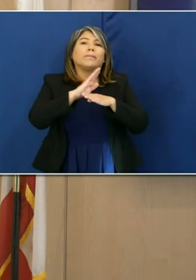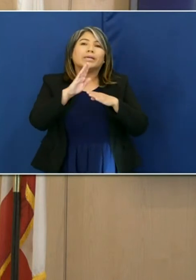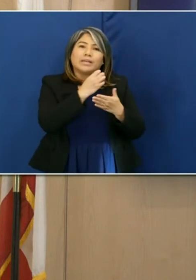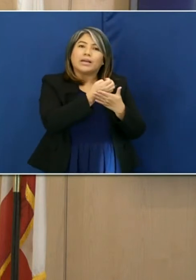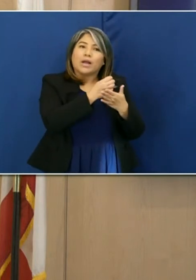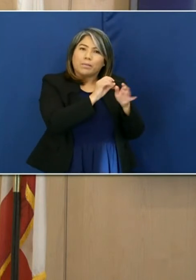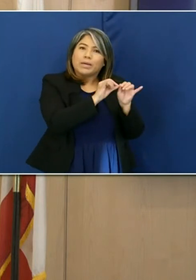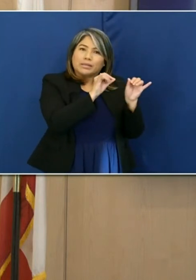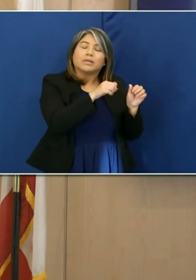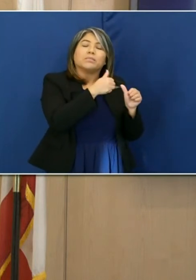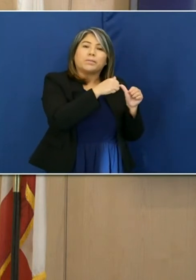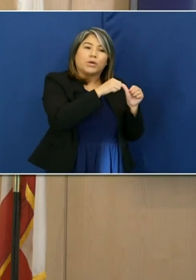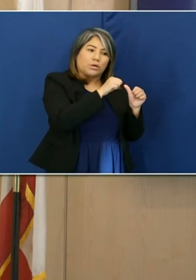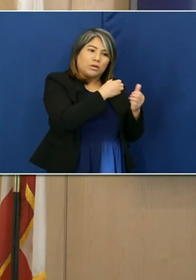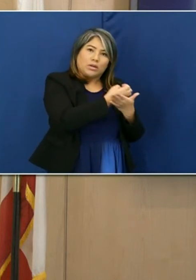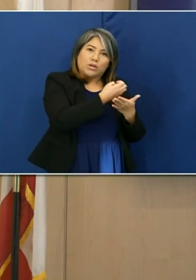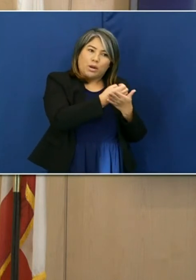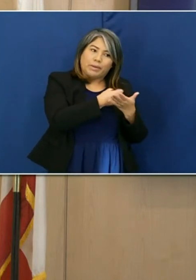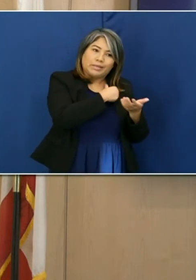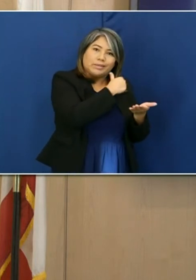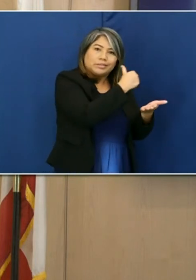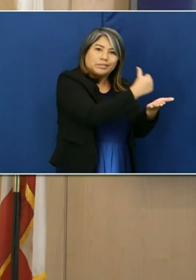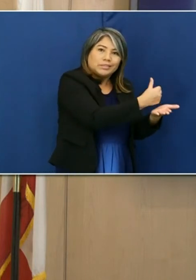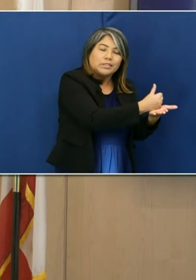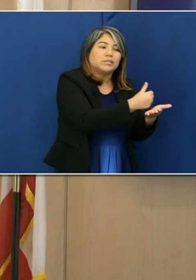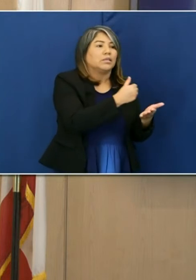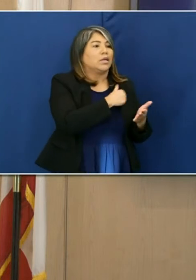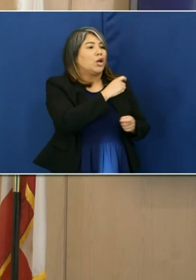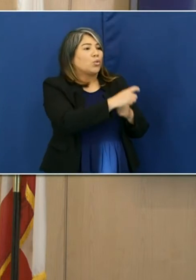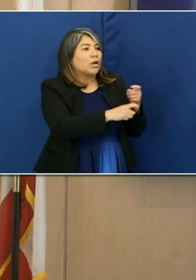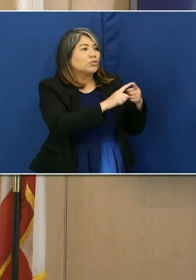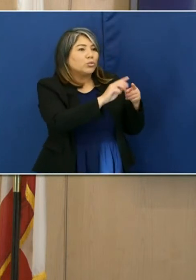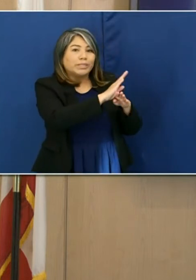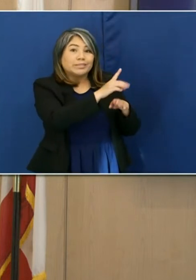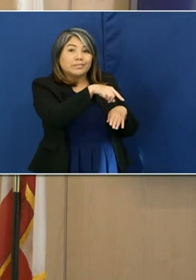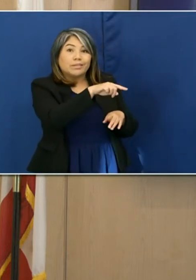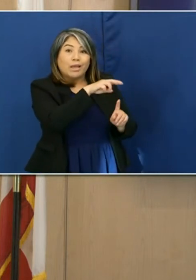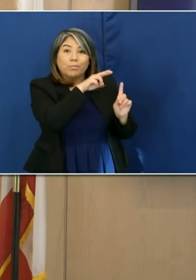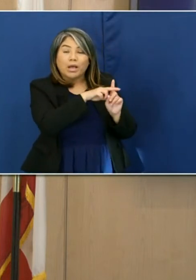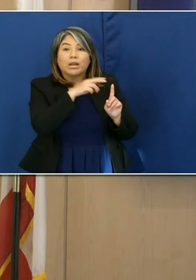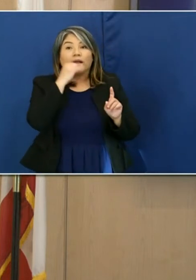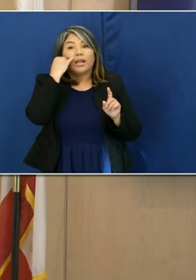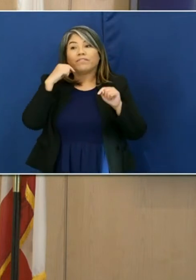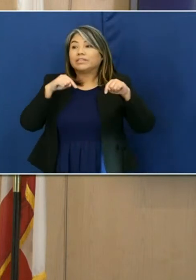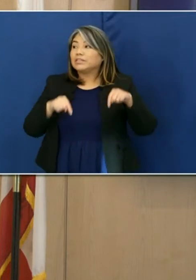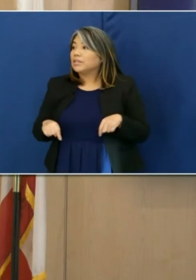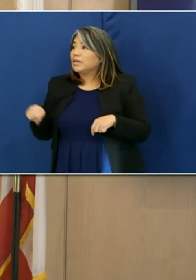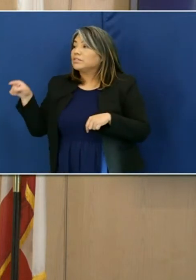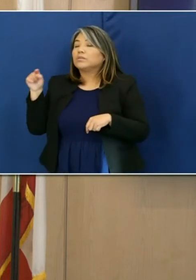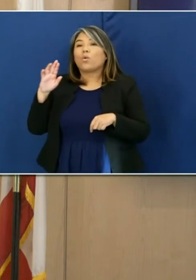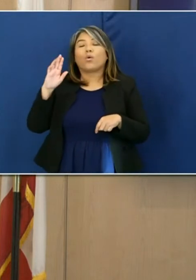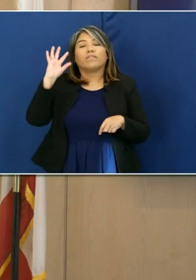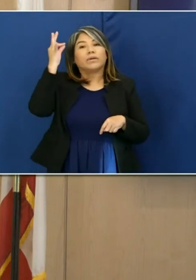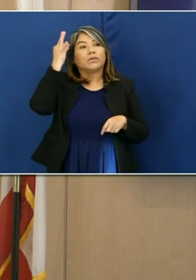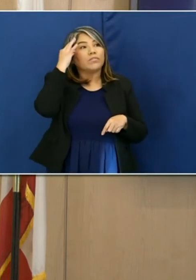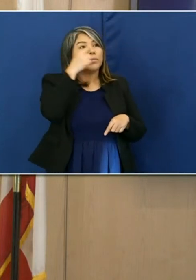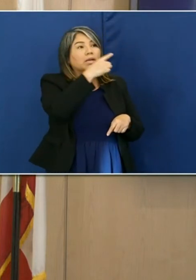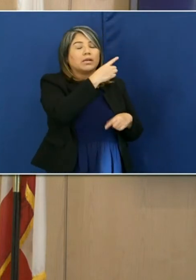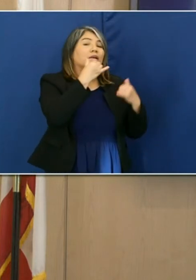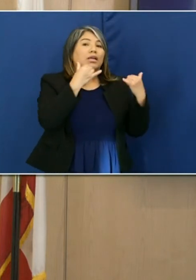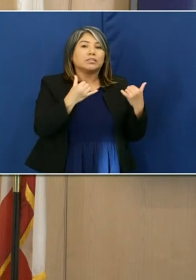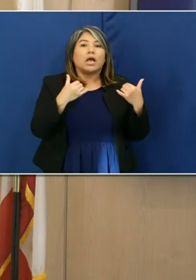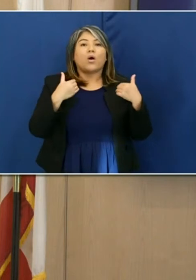economic assistance, where we gave grants to businesses that applied, whether it's this, the federal government is coming back online